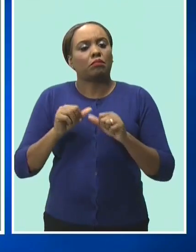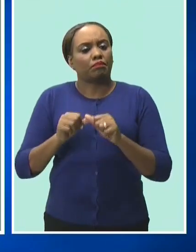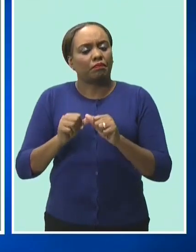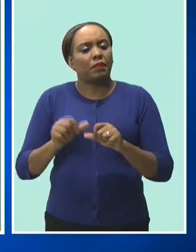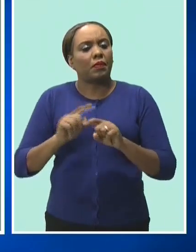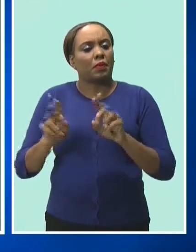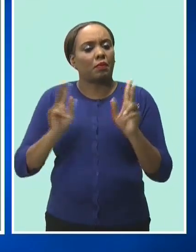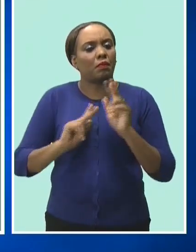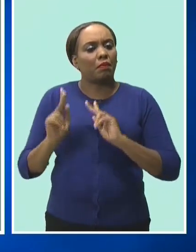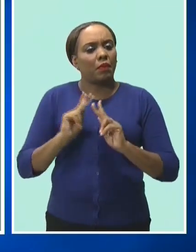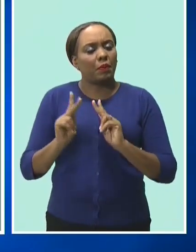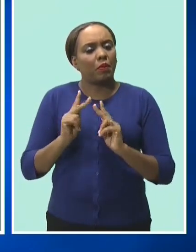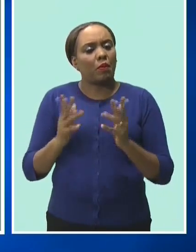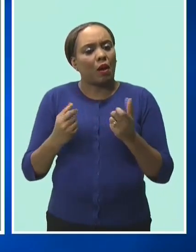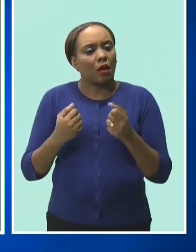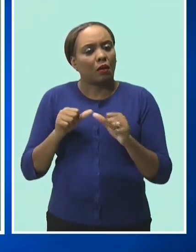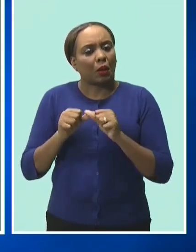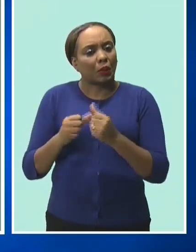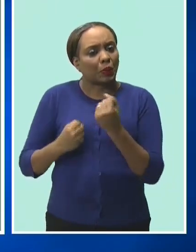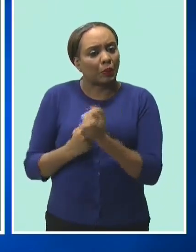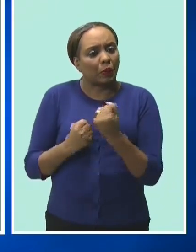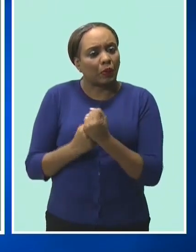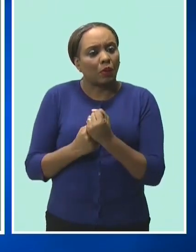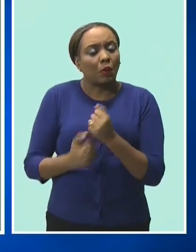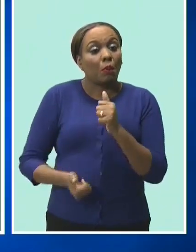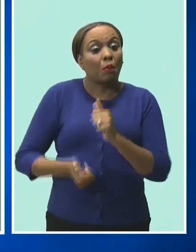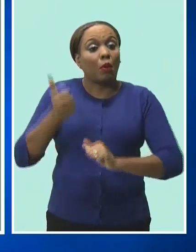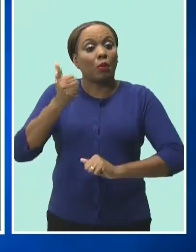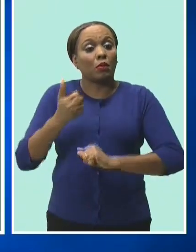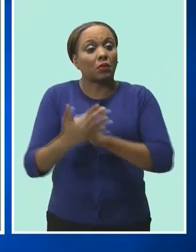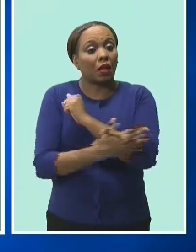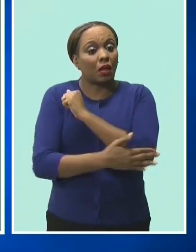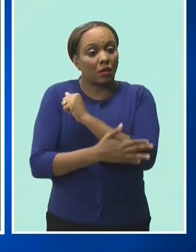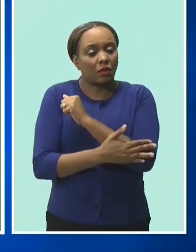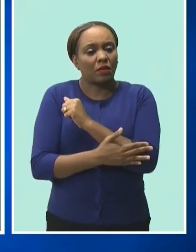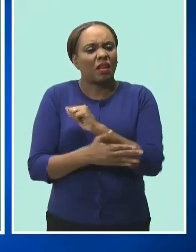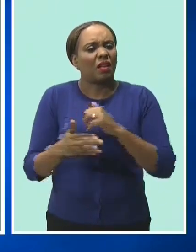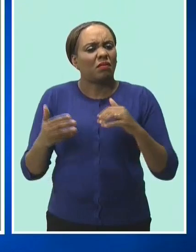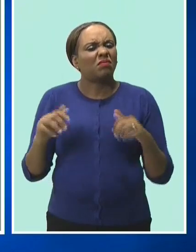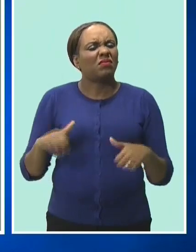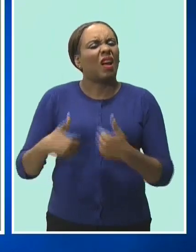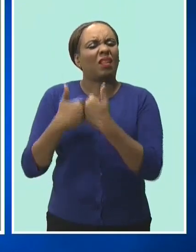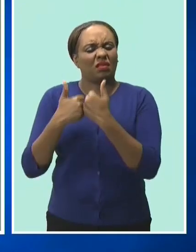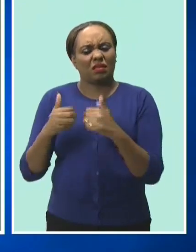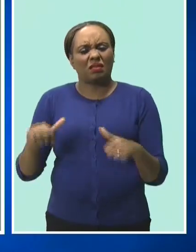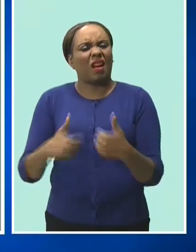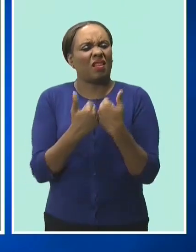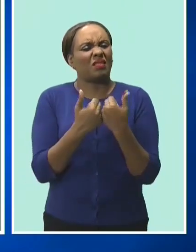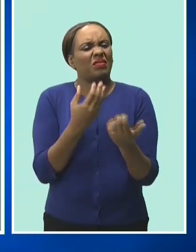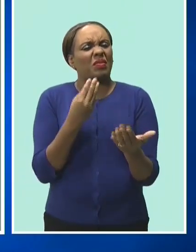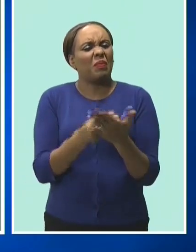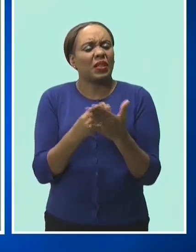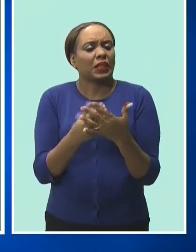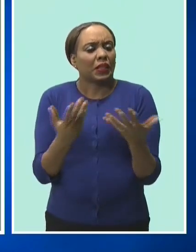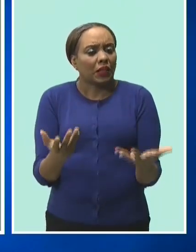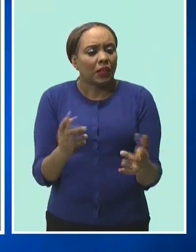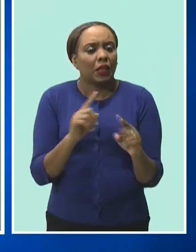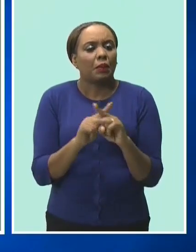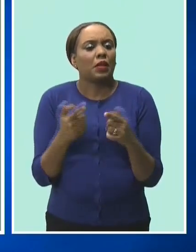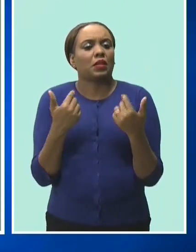to its existence. He says a majority of the countries continue to face fiscal challenges, but are looking for ways